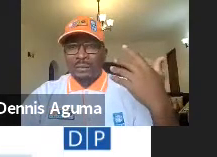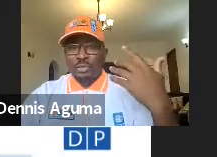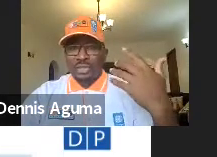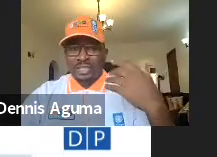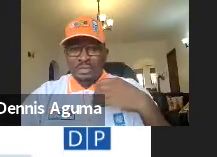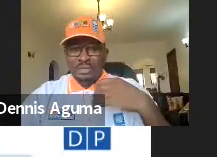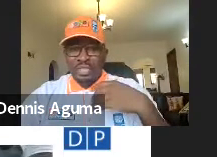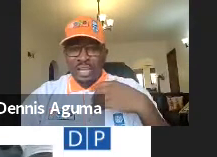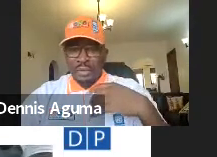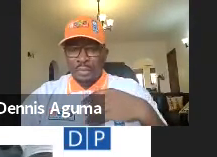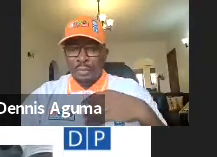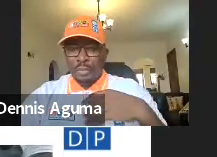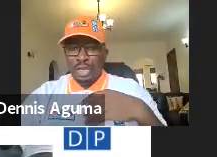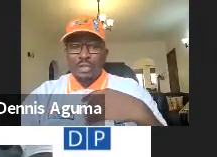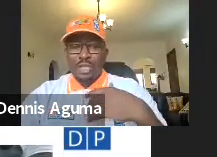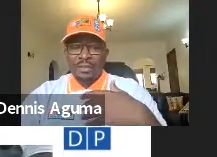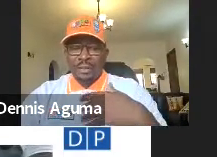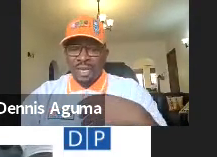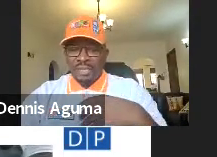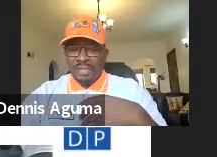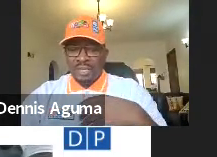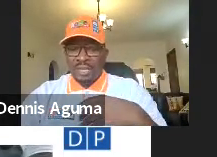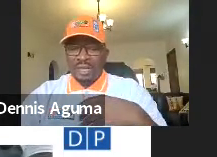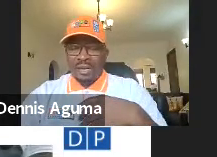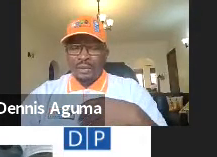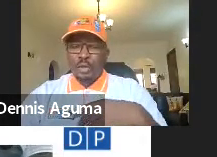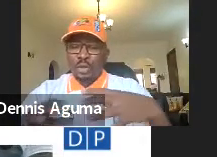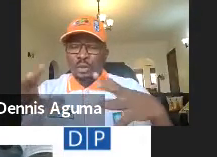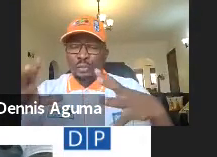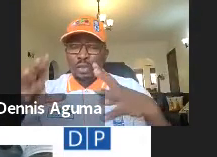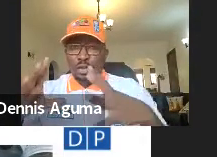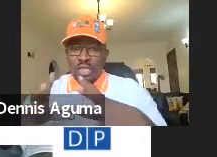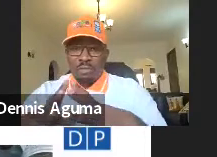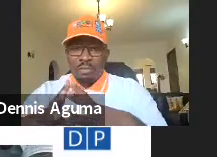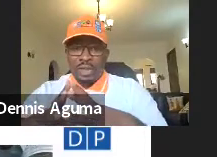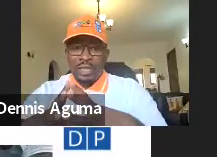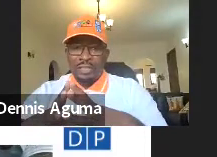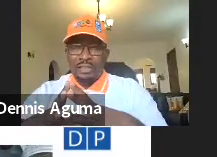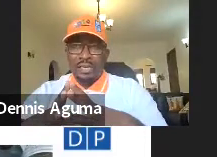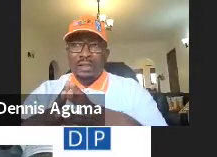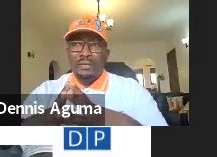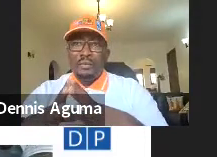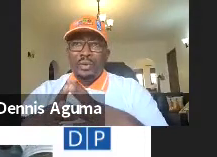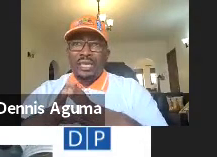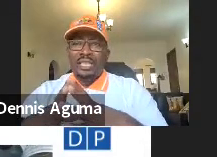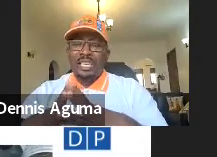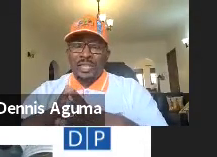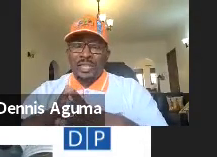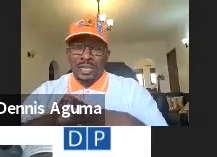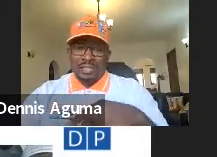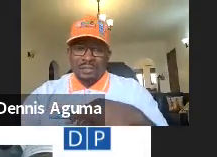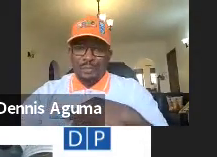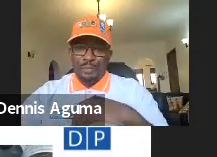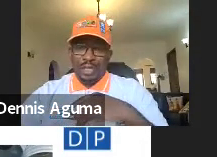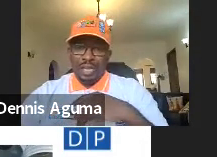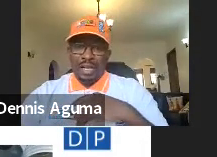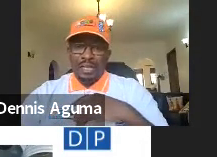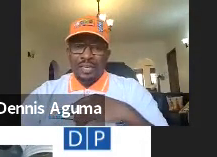that are able to mentor some of these young people to give them a hand. But also, crucially, we find that from a skilling